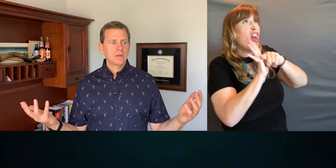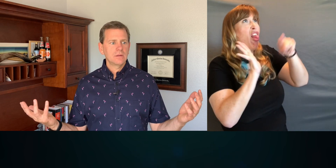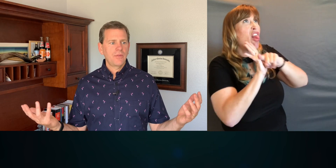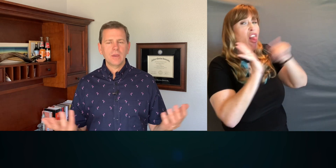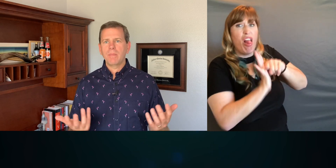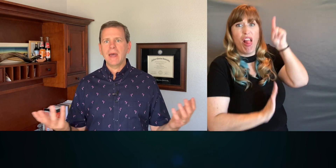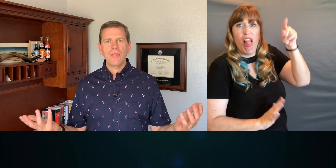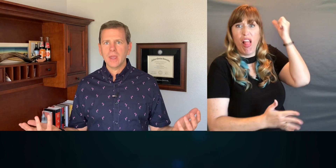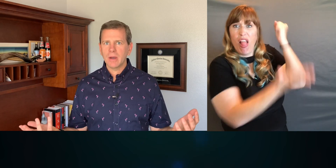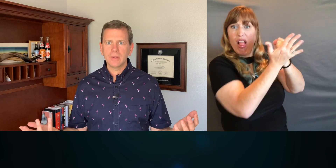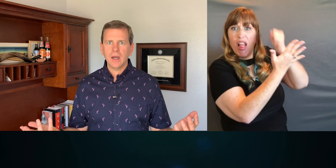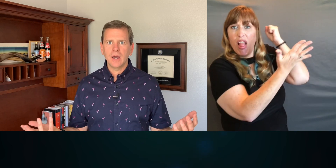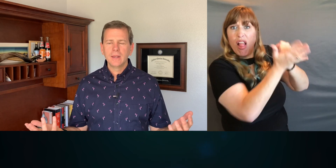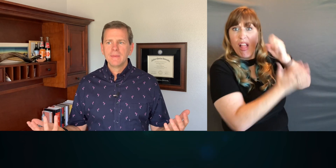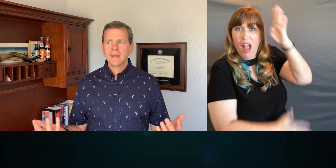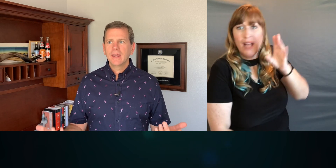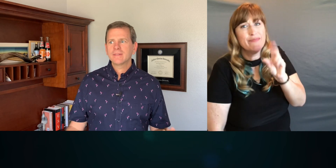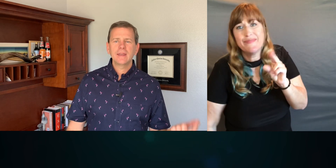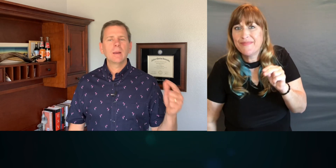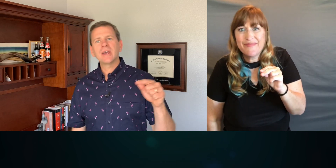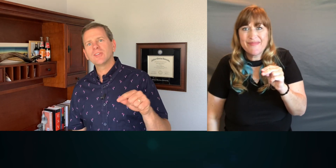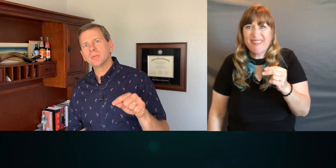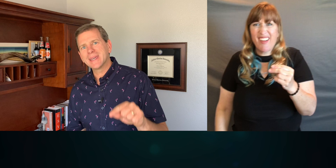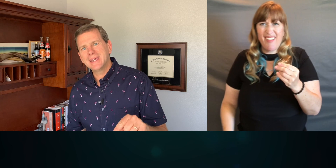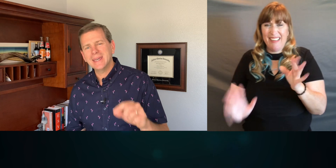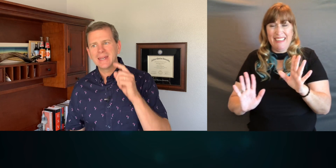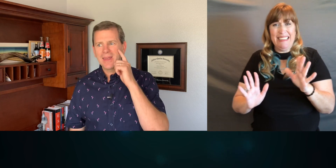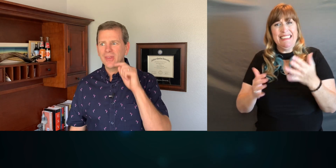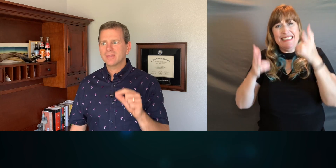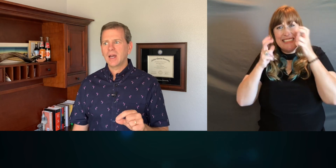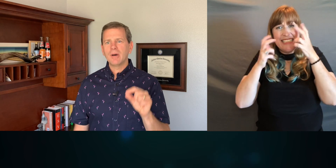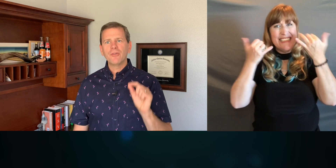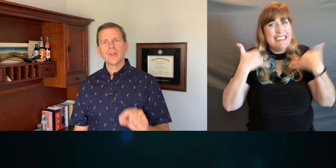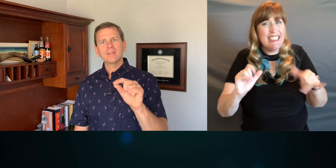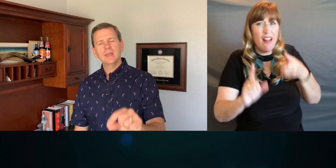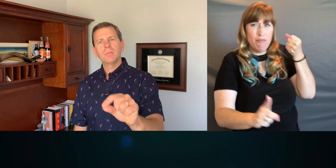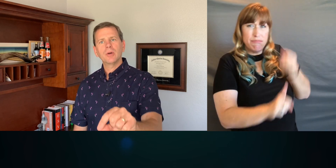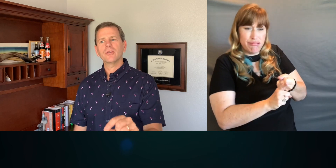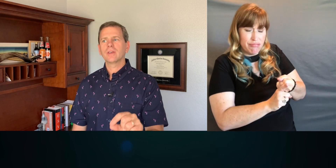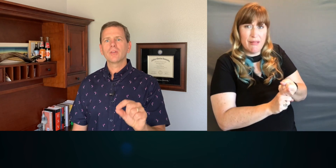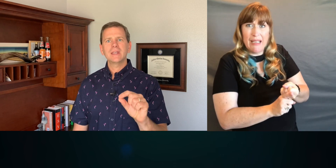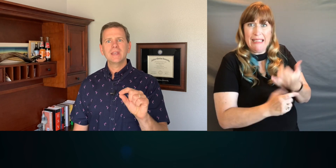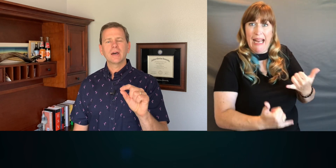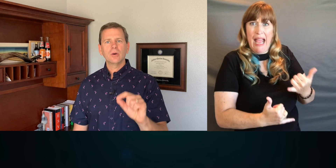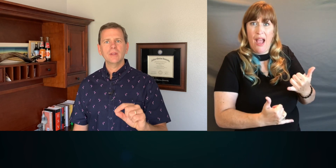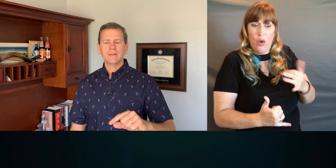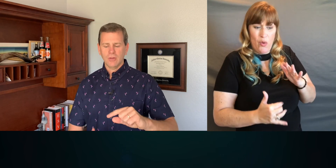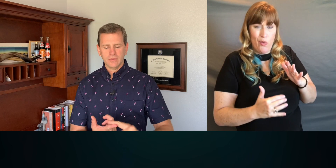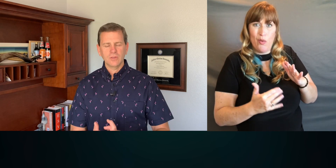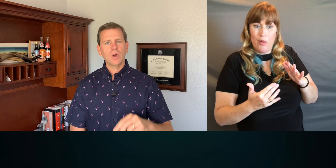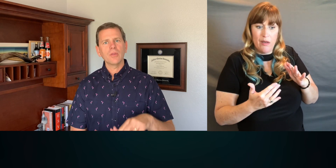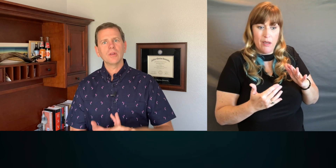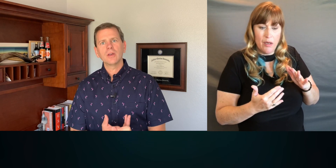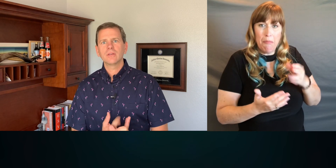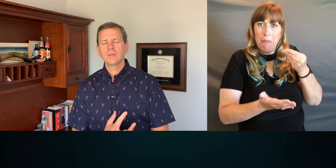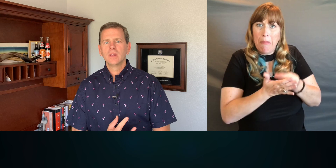He doesn't think a bad thing about God. And Satan comes after him again, and this time afflicts him personally, so that he not only has lost